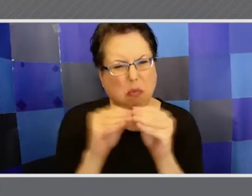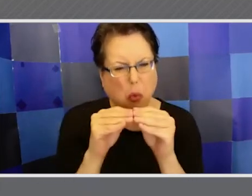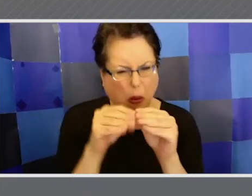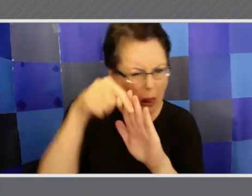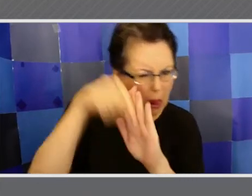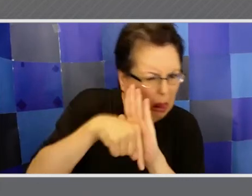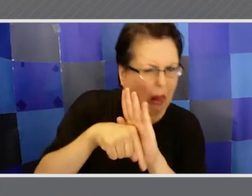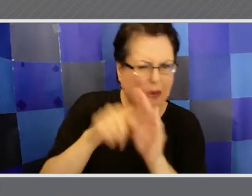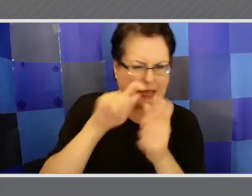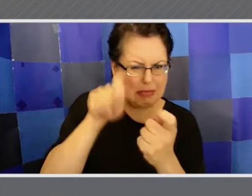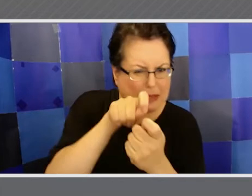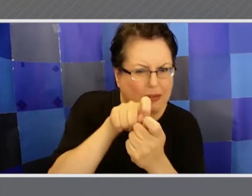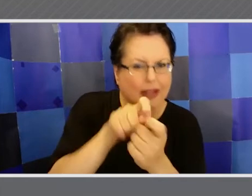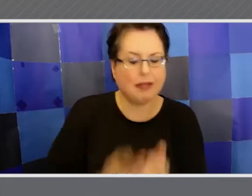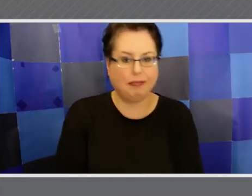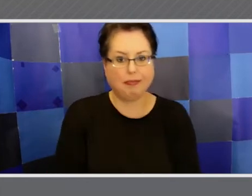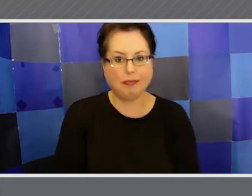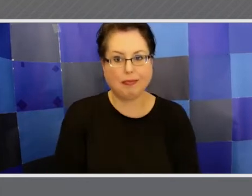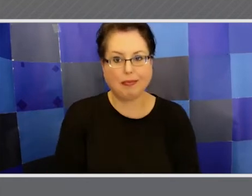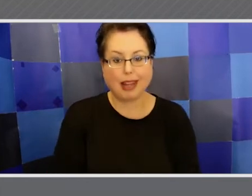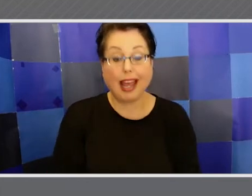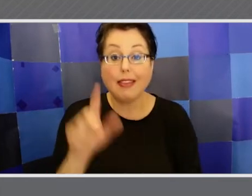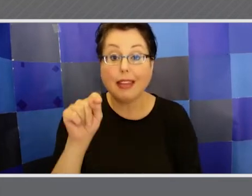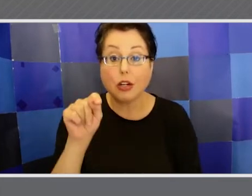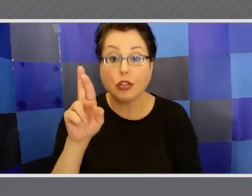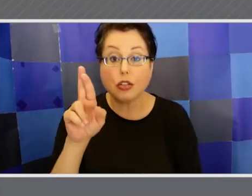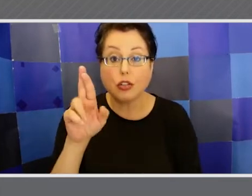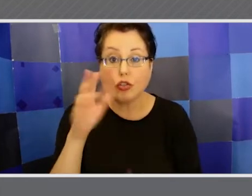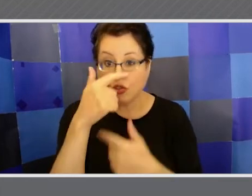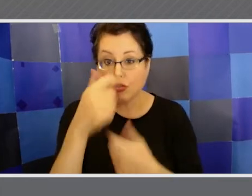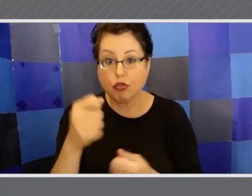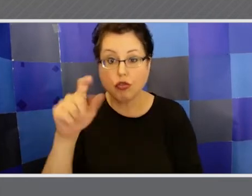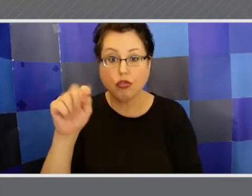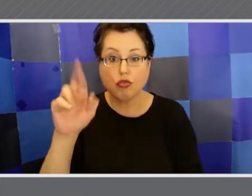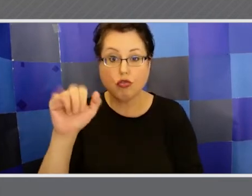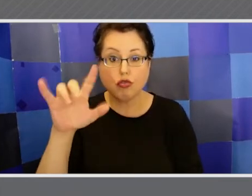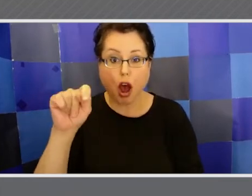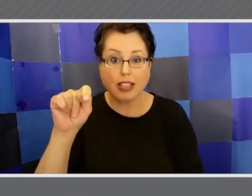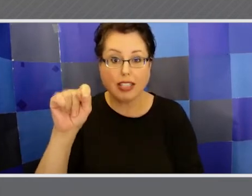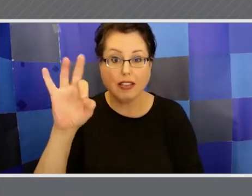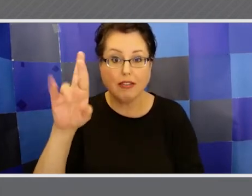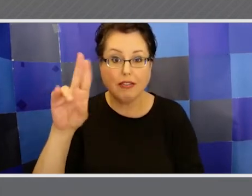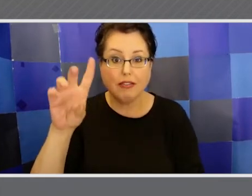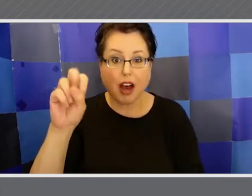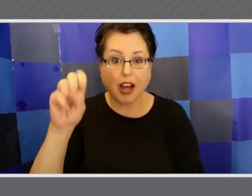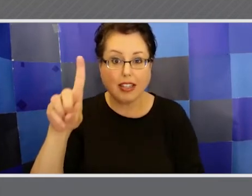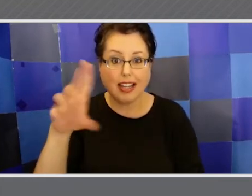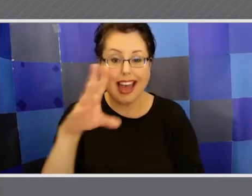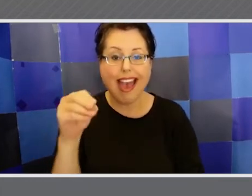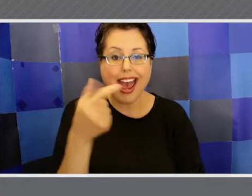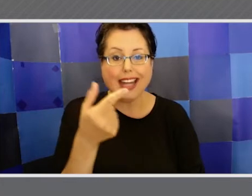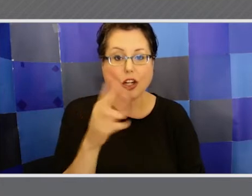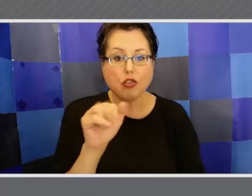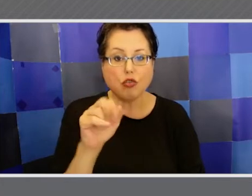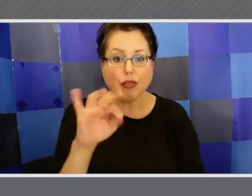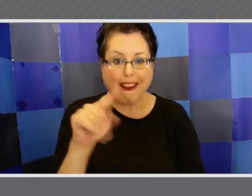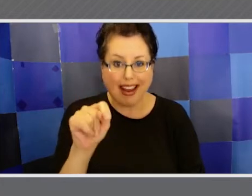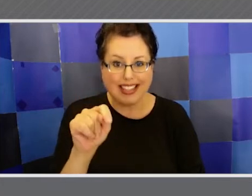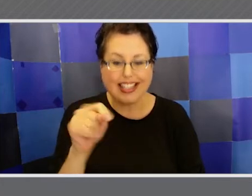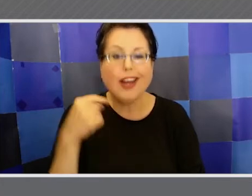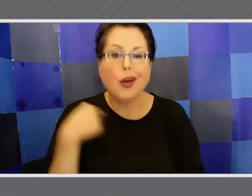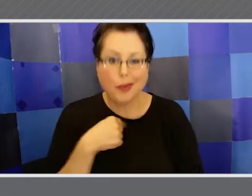system. There are trust funds and grants, which, as I mentioned, are technically in special revenue funds, but we put some